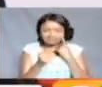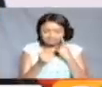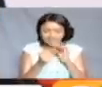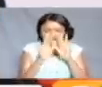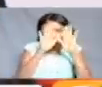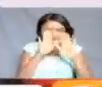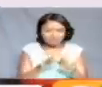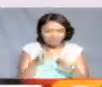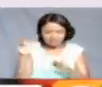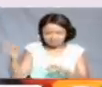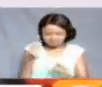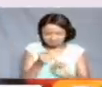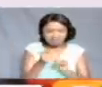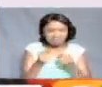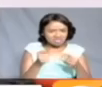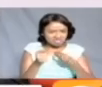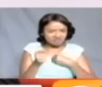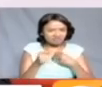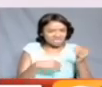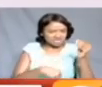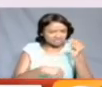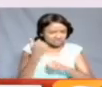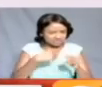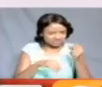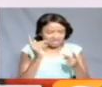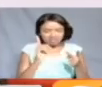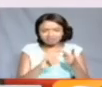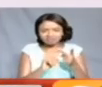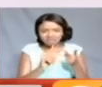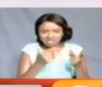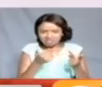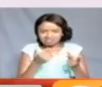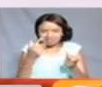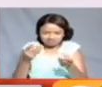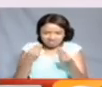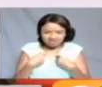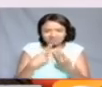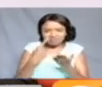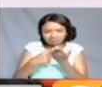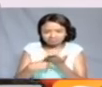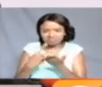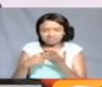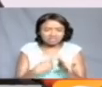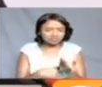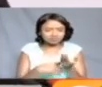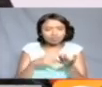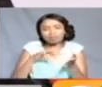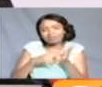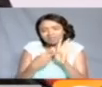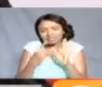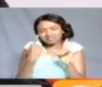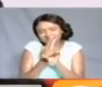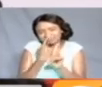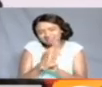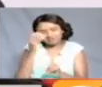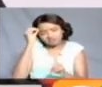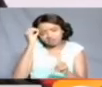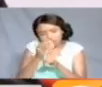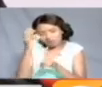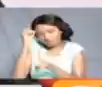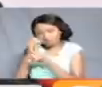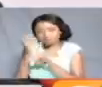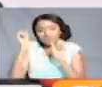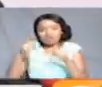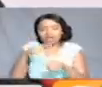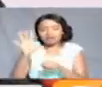one gave me actual sales. This one gave me brand love. This one gave me talkability. Mm. So in different, with different objectives, I can pick